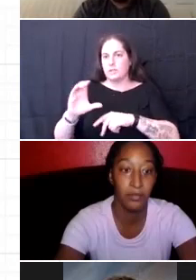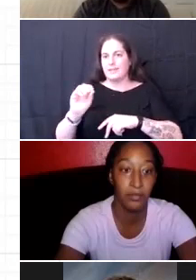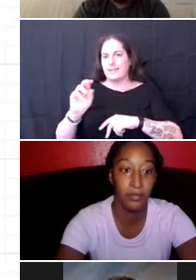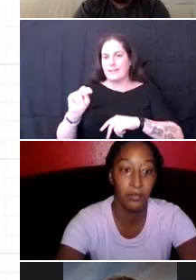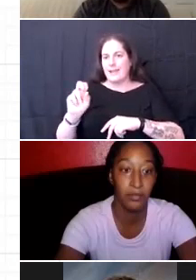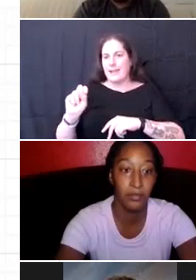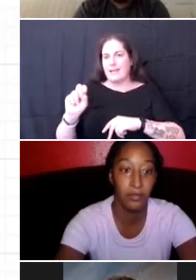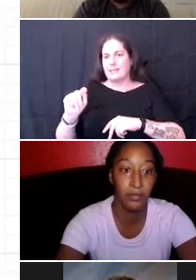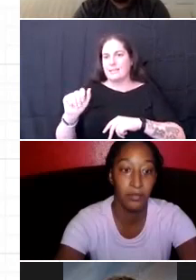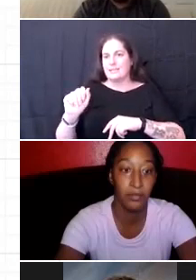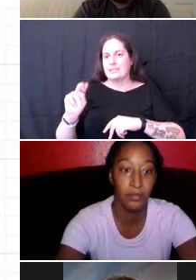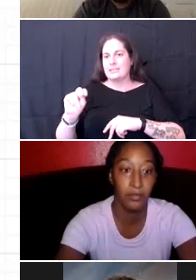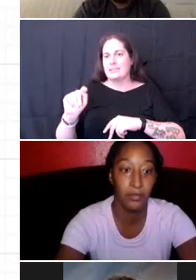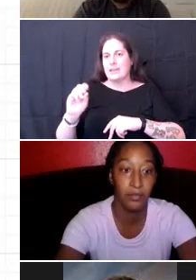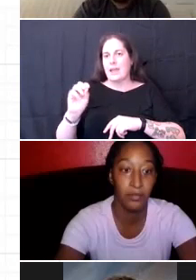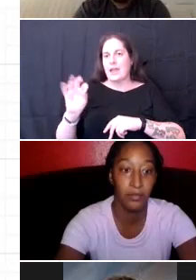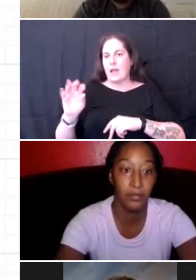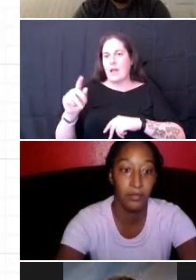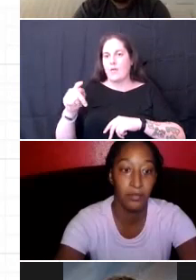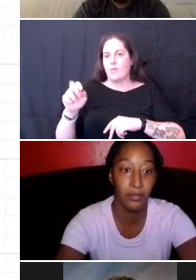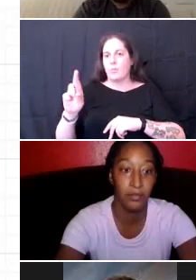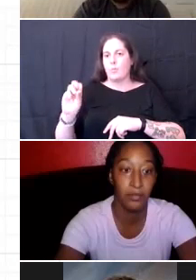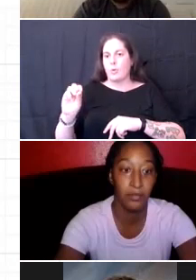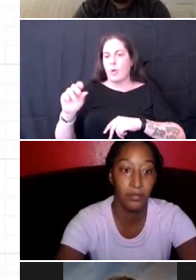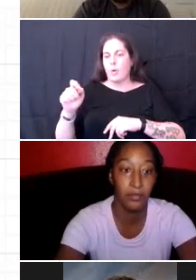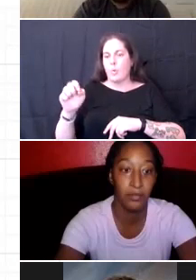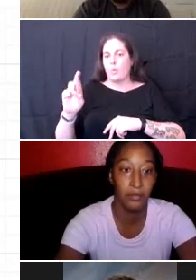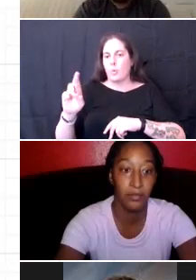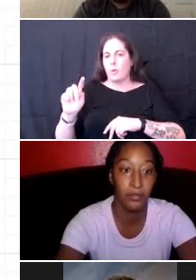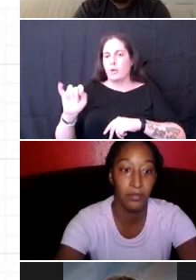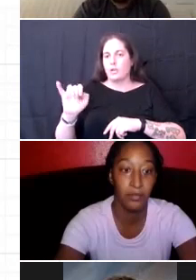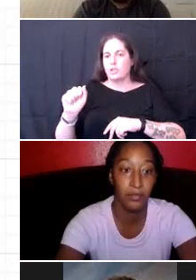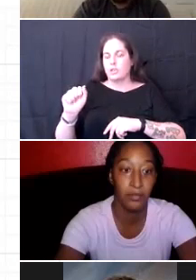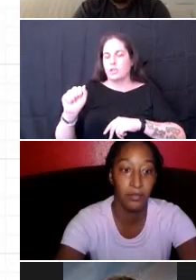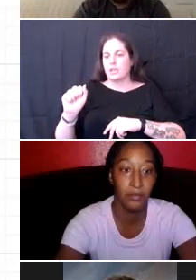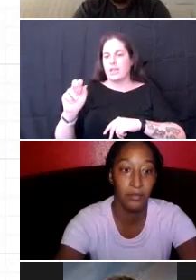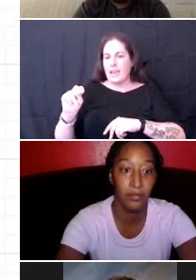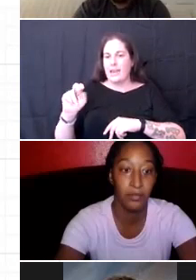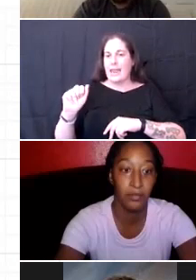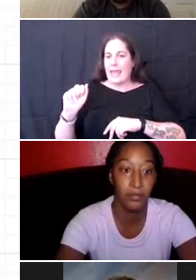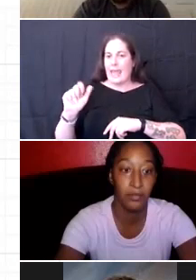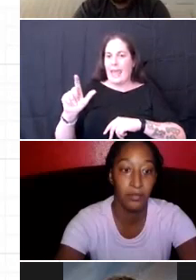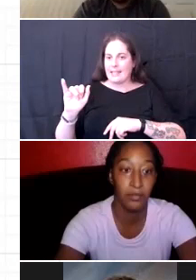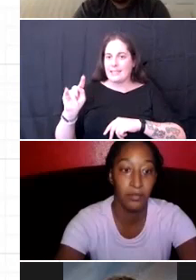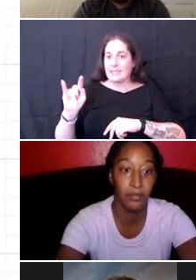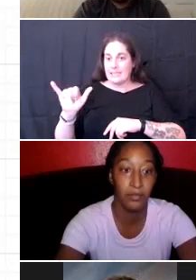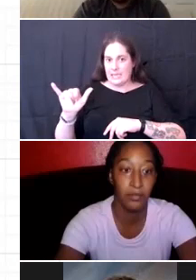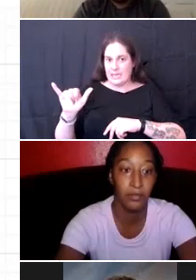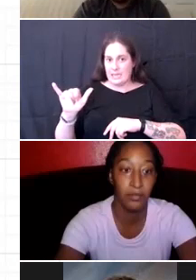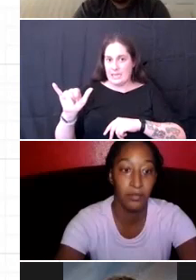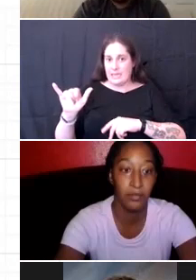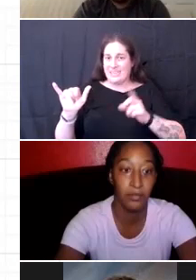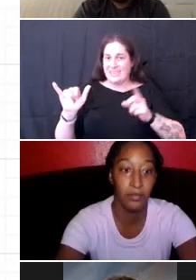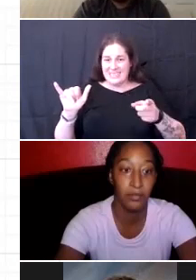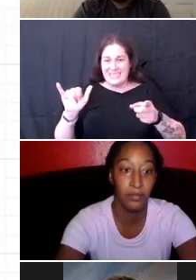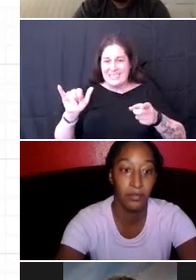us to take a proportional to and write an equal to. You can see that it's extremely small,